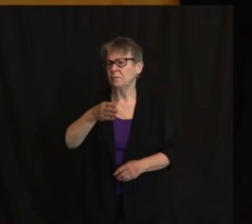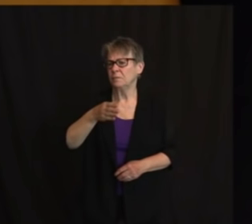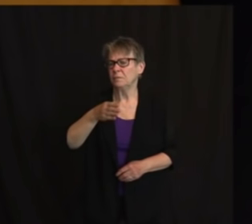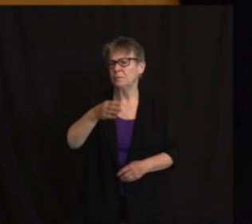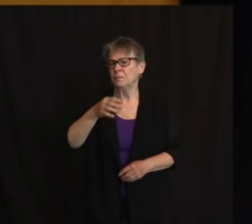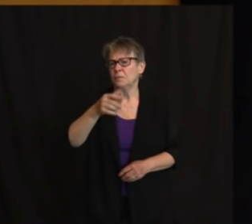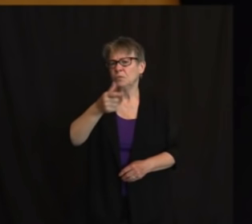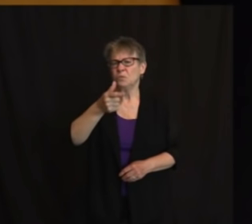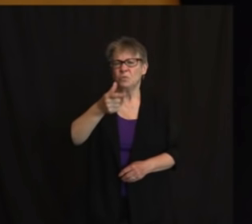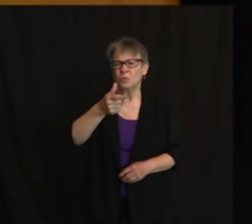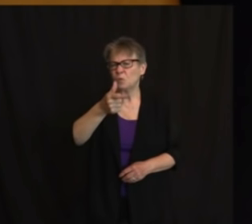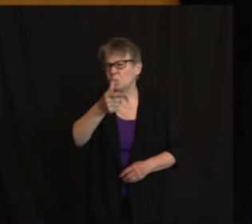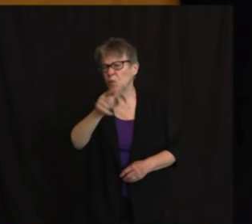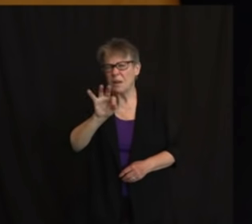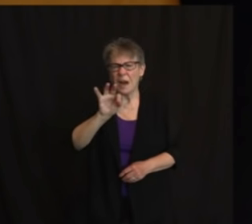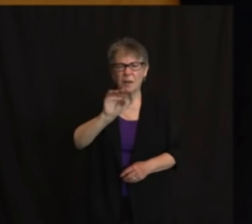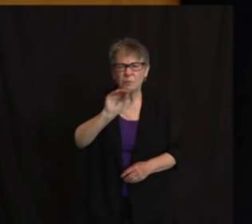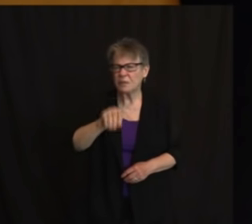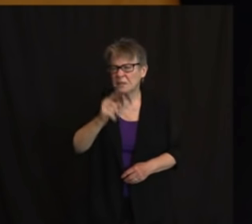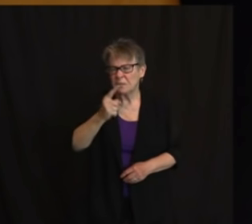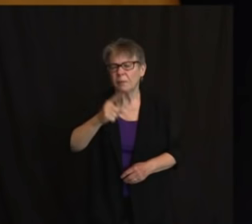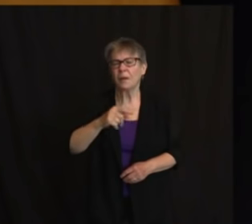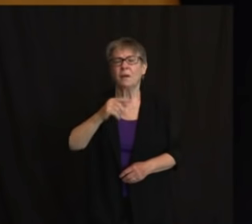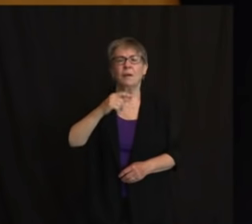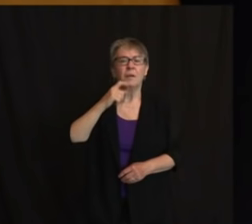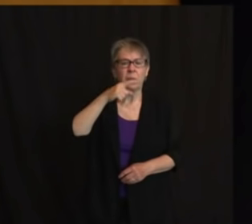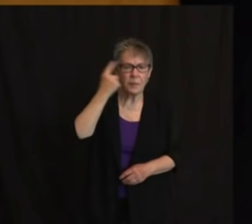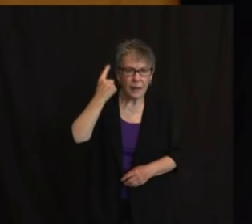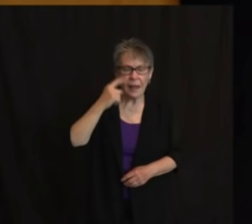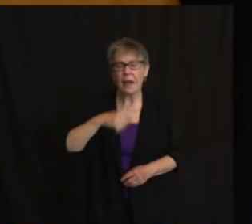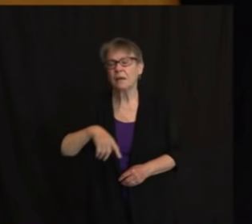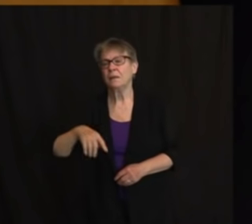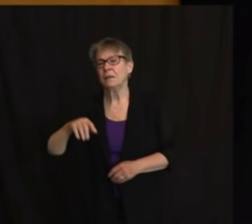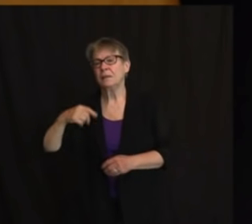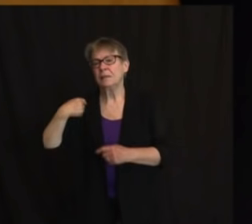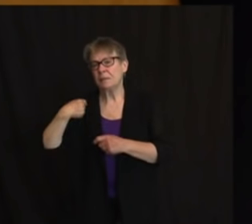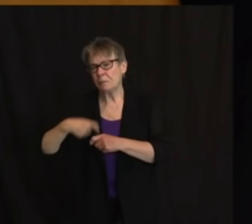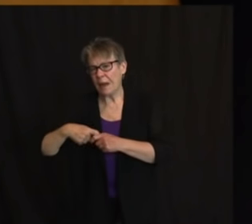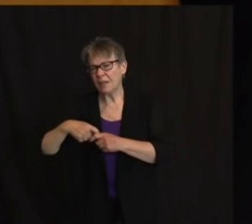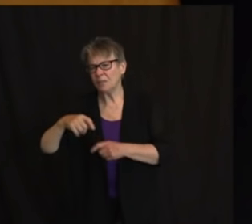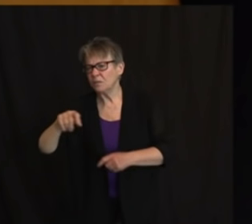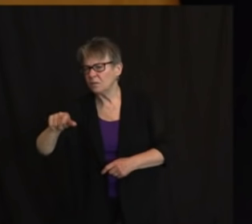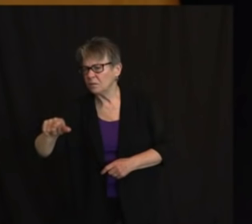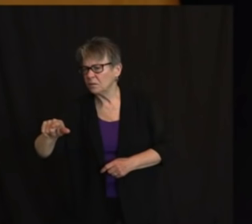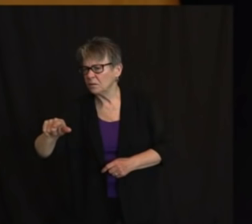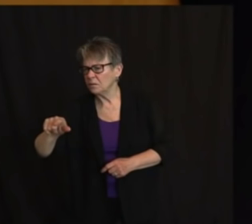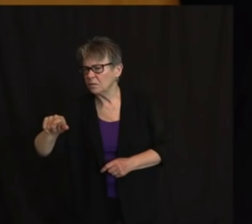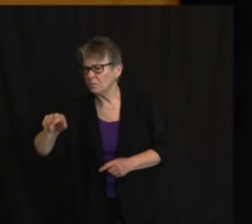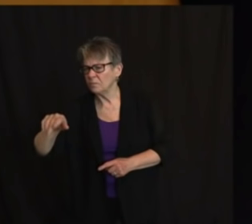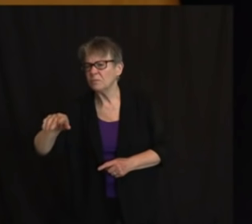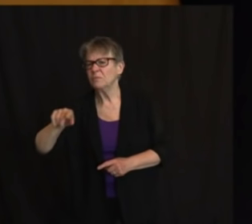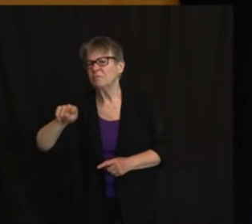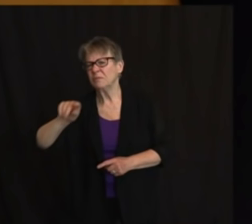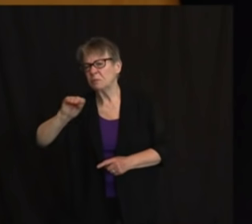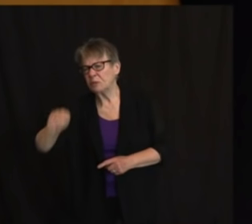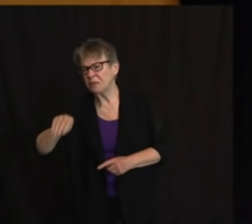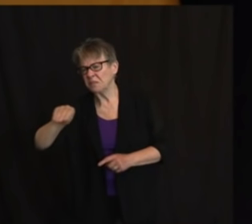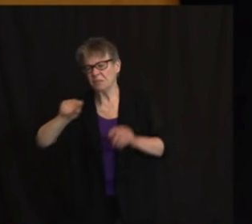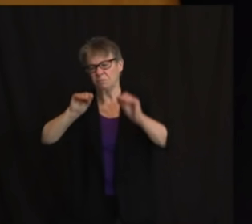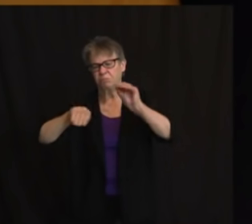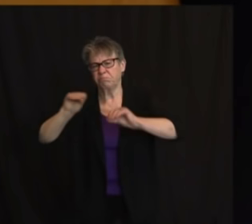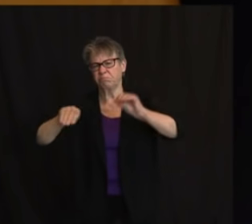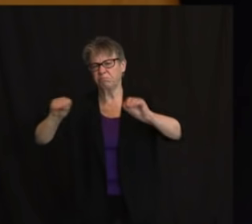5.5. There are now 508 long-term care facilities in the state reporting